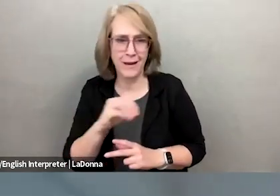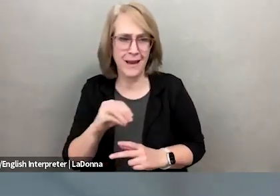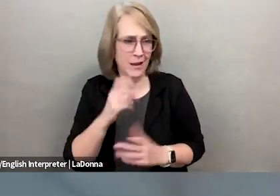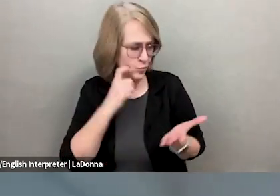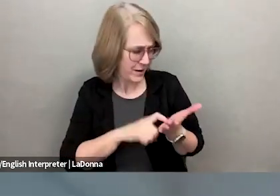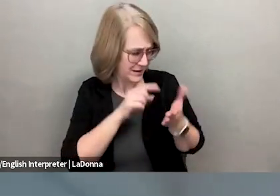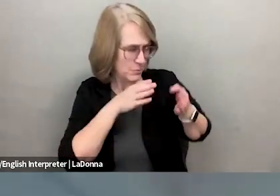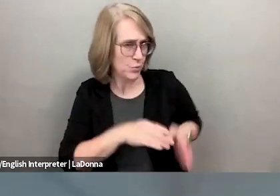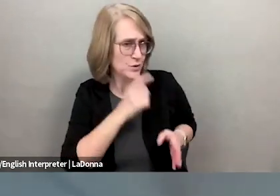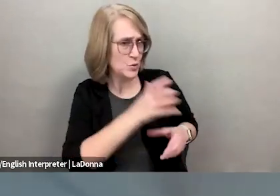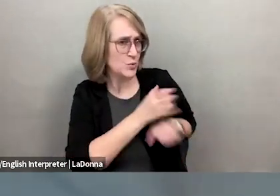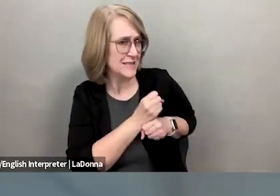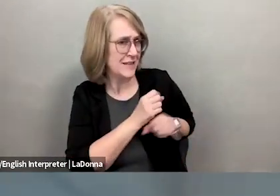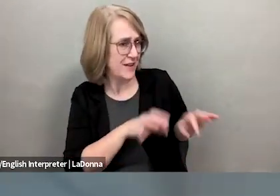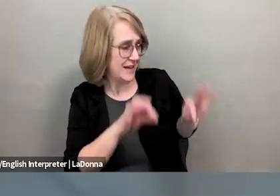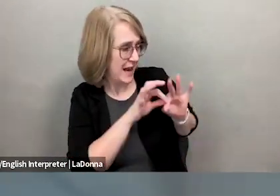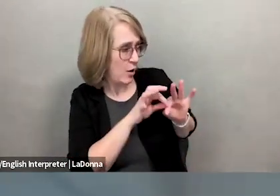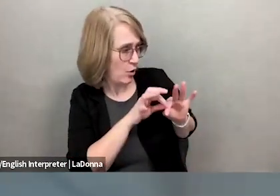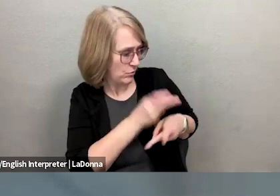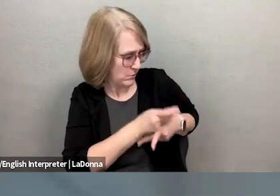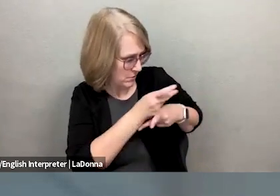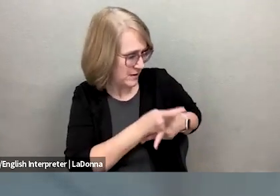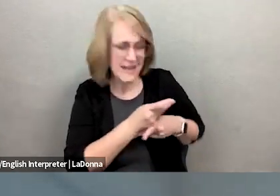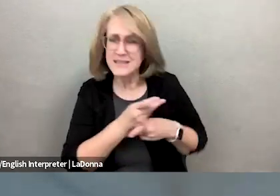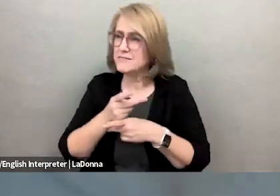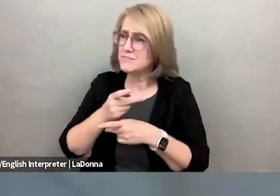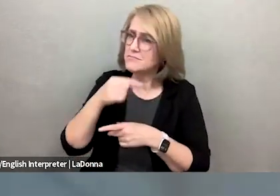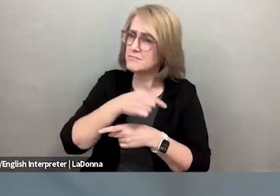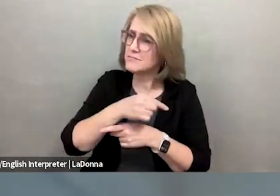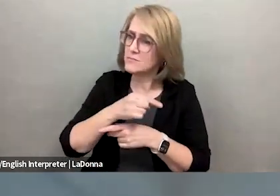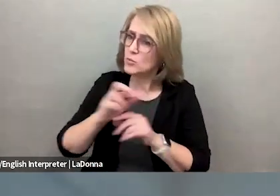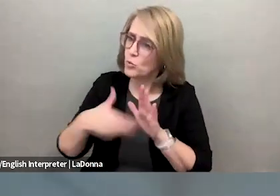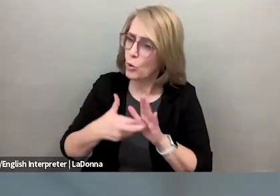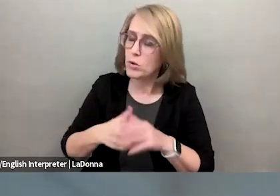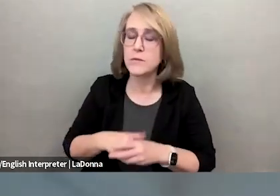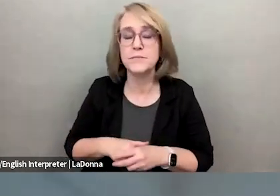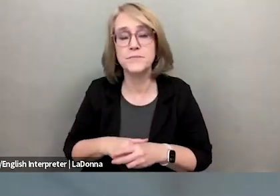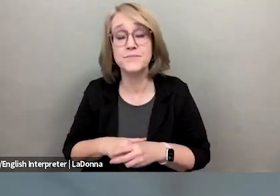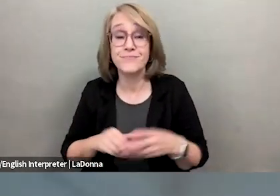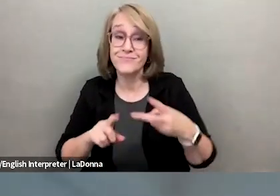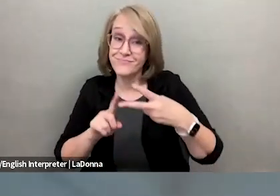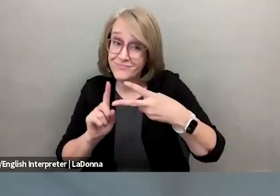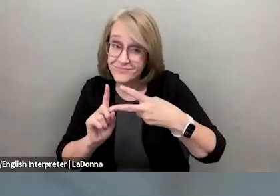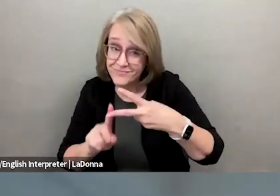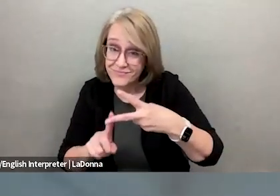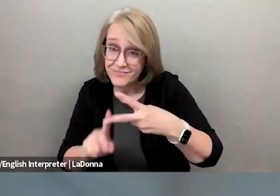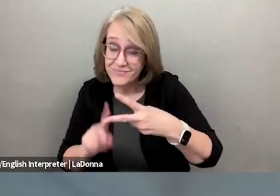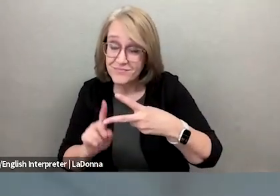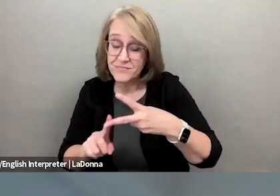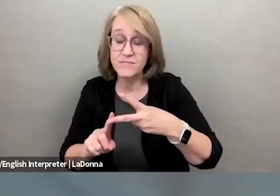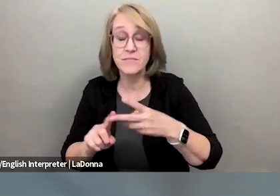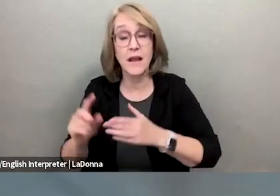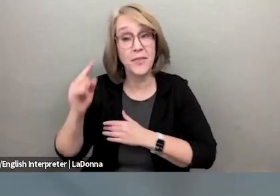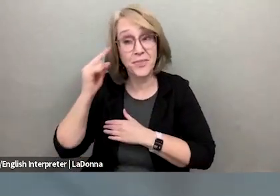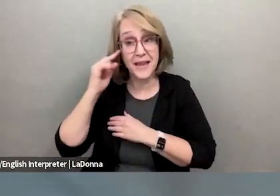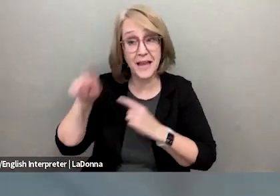care as central to that effort. And then moreover, thinking about the fact that